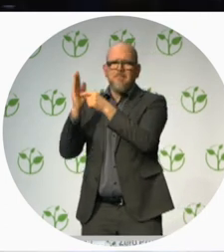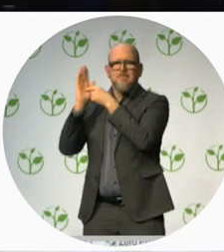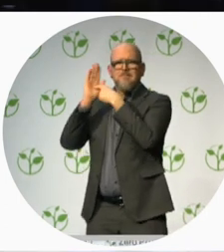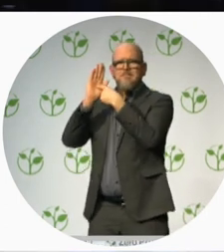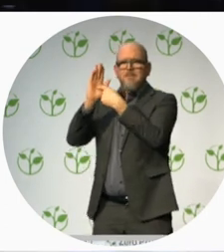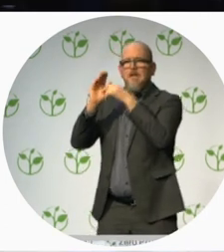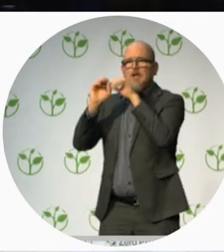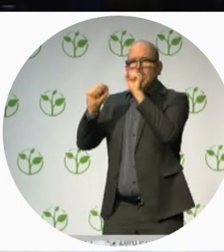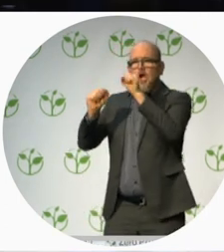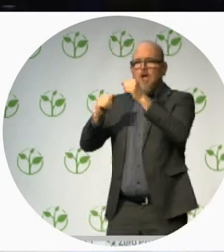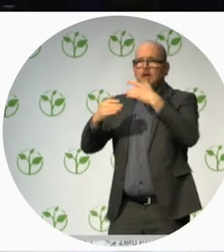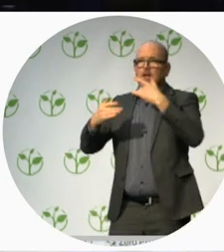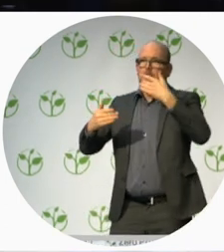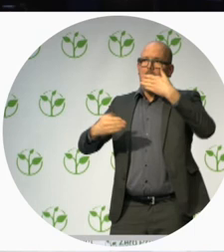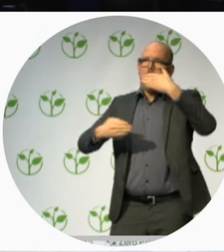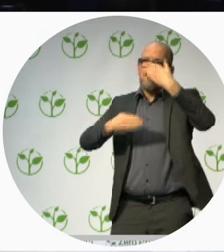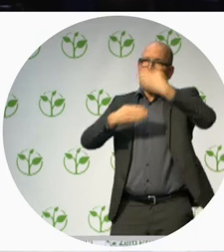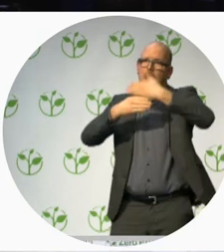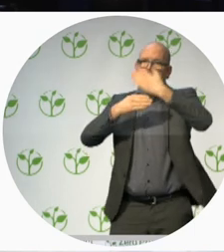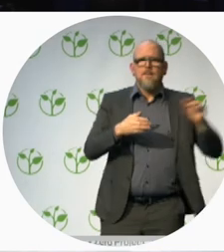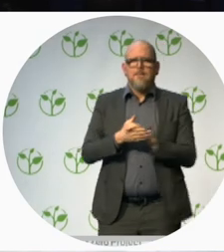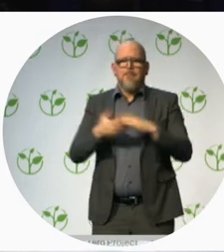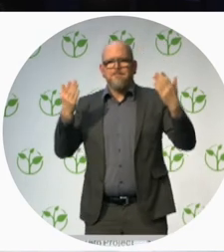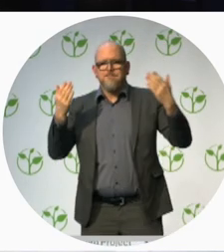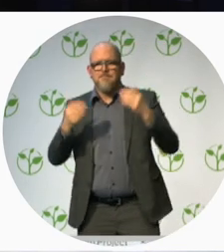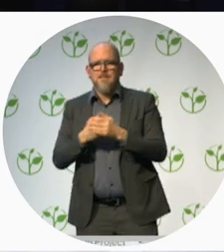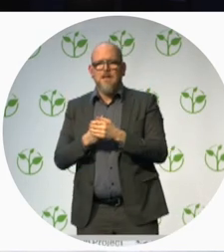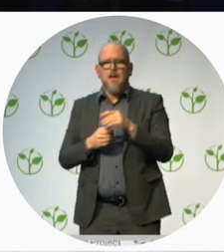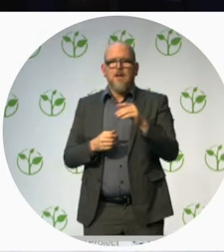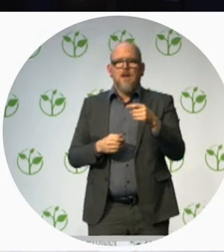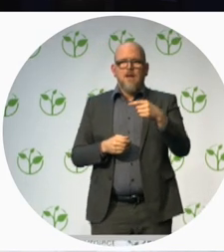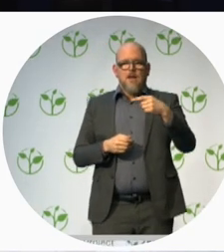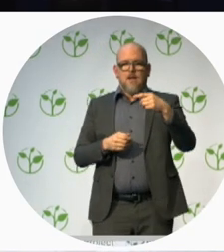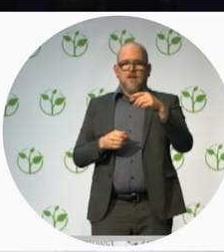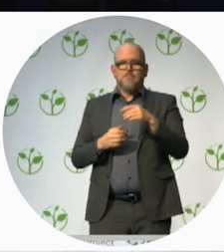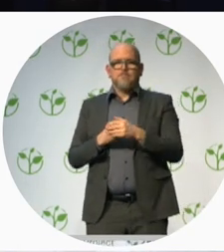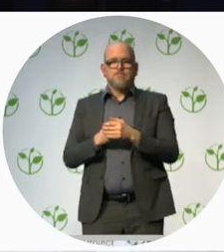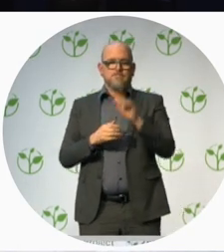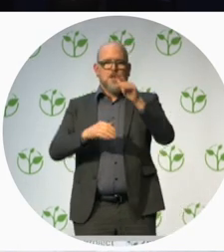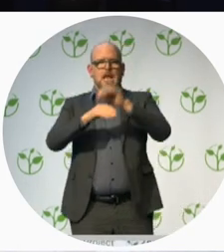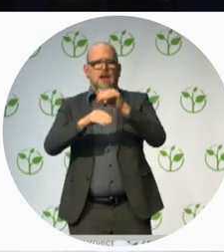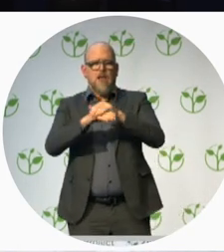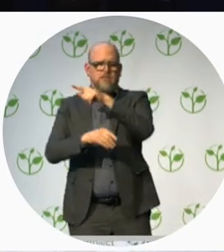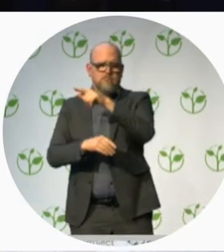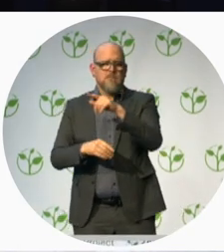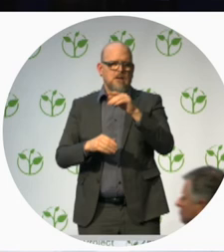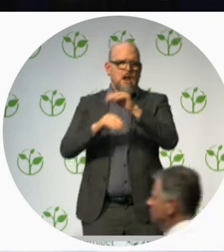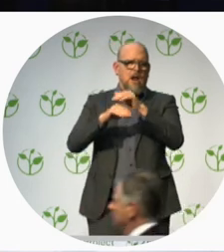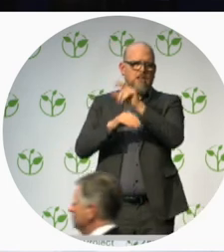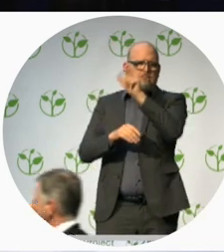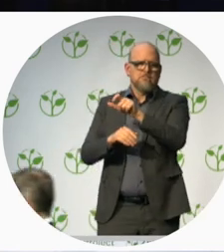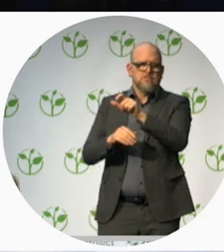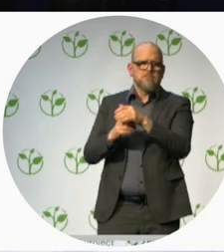Congratulations to Geek Buddies from the UK. Stay Up Late, an NGO based in England, develop Geek Buddies, a